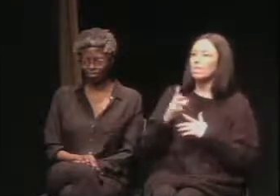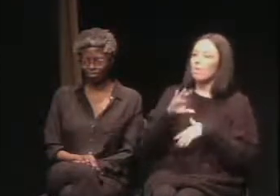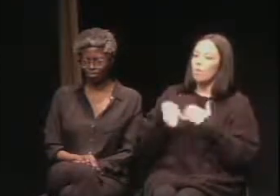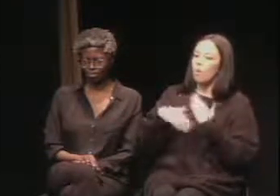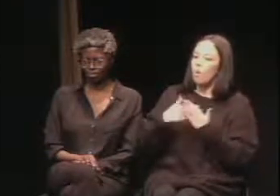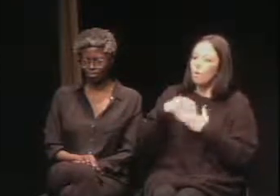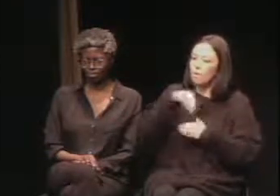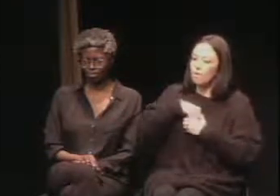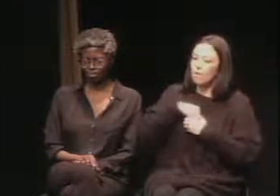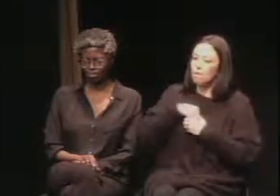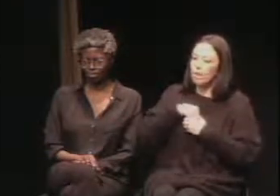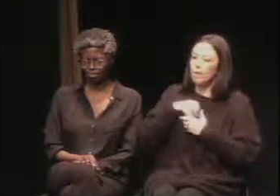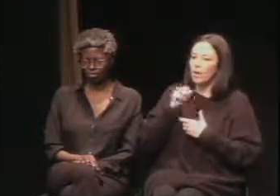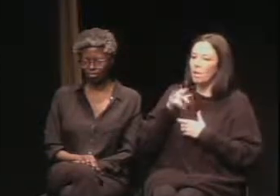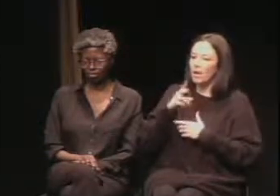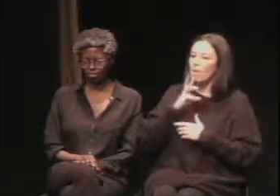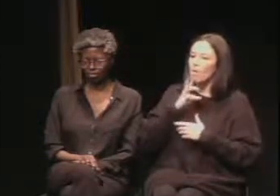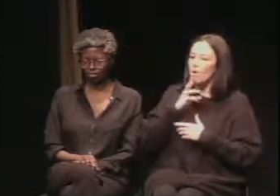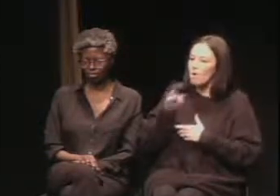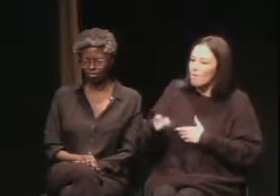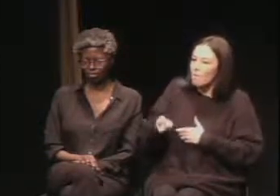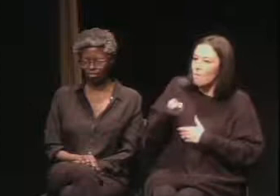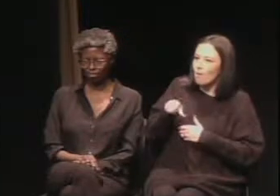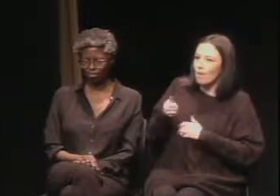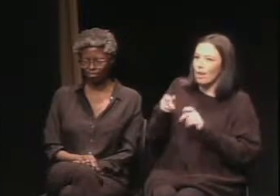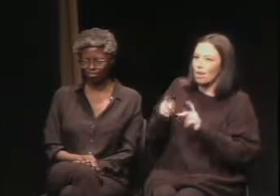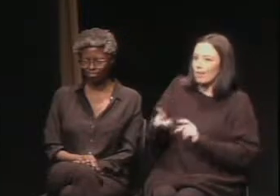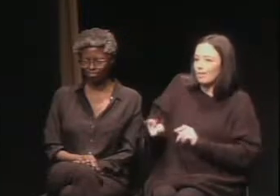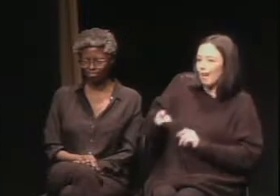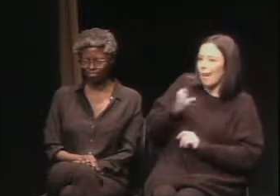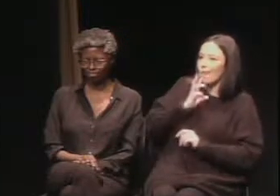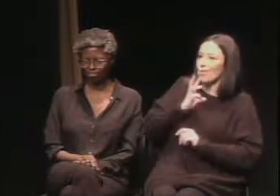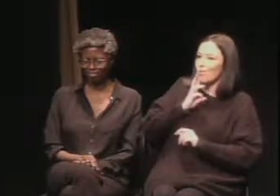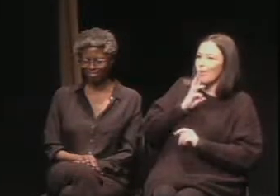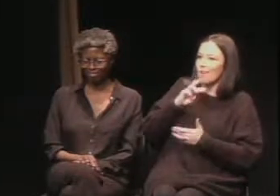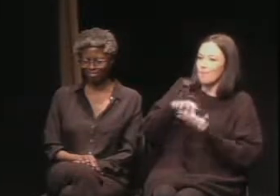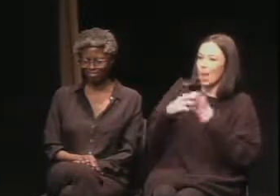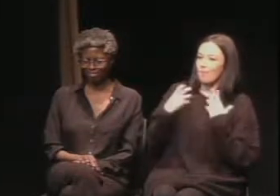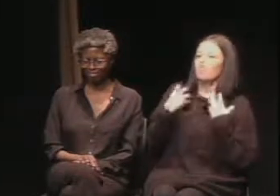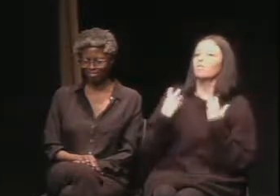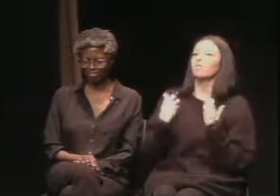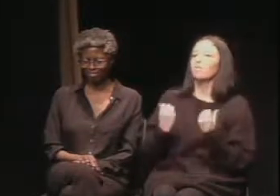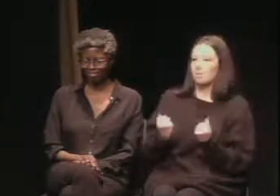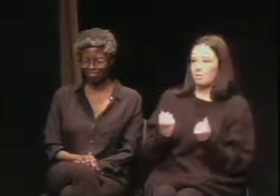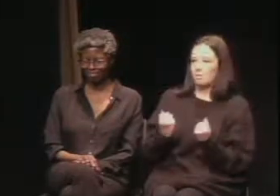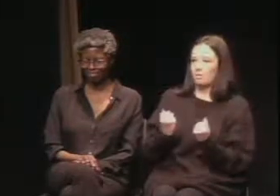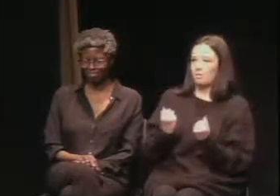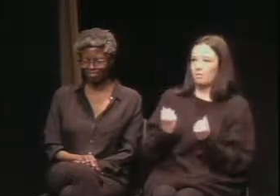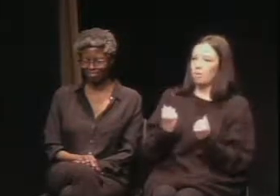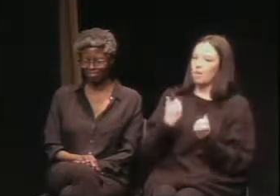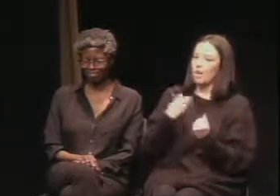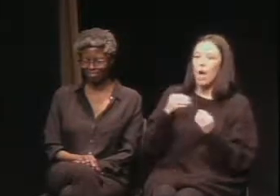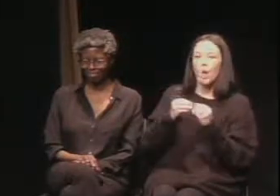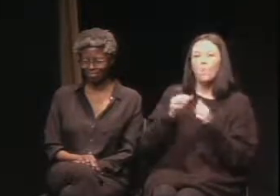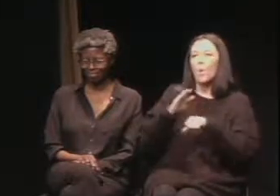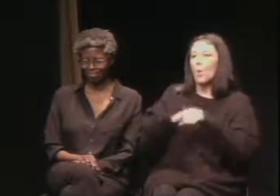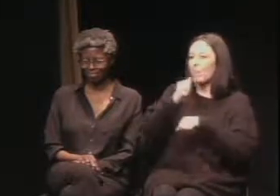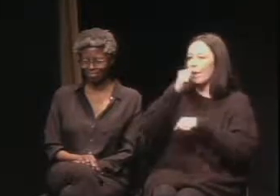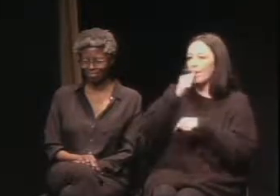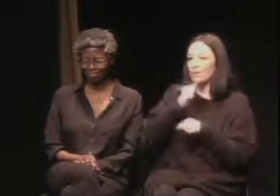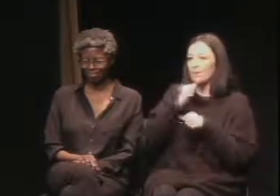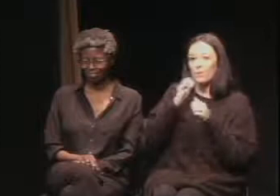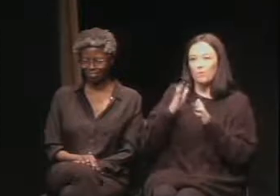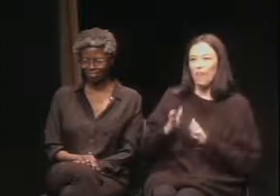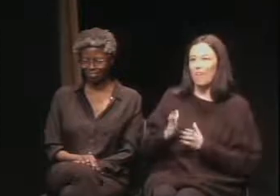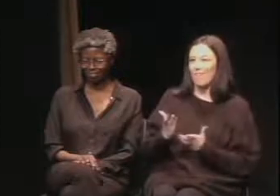is being able to reach back in the water and help pull somebody else out. That's so beautiful. So I'm trying to be more than a survivor, you know?